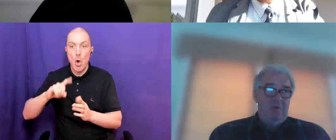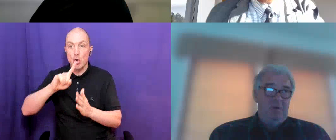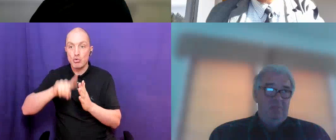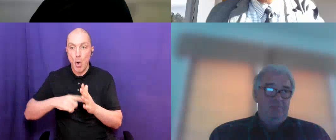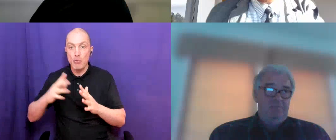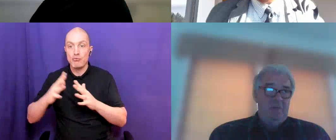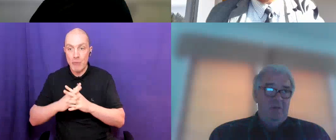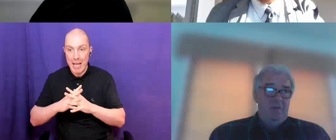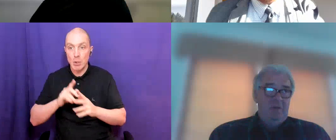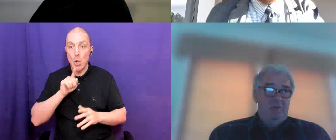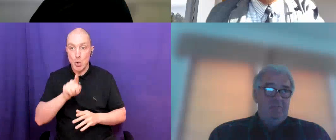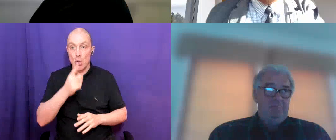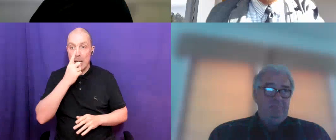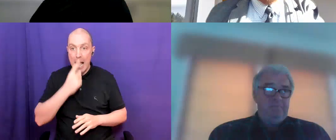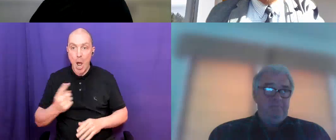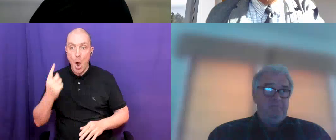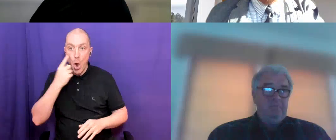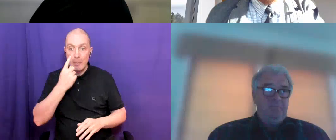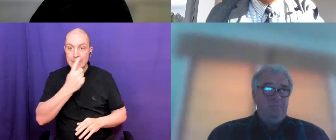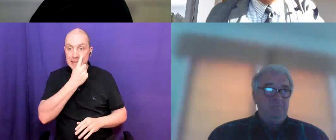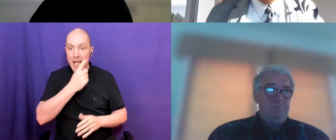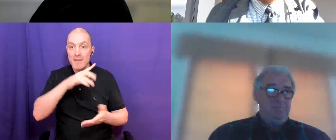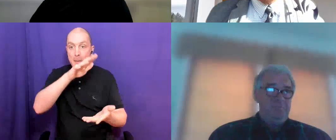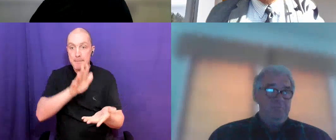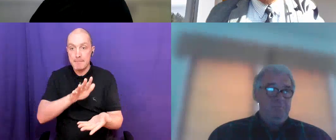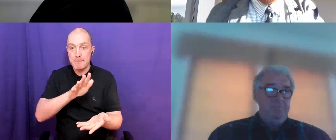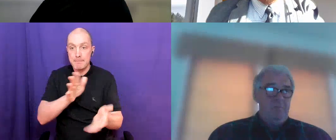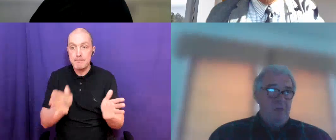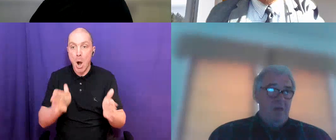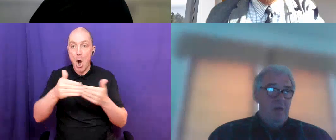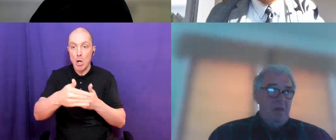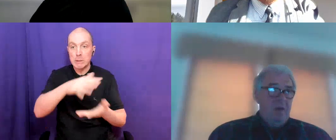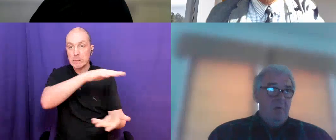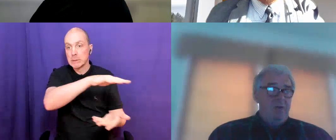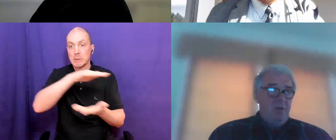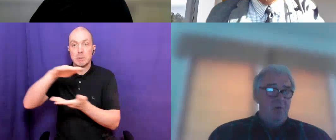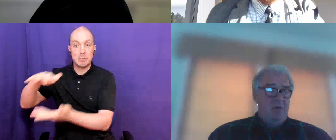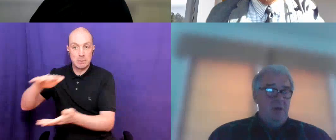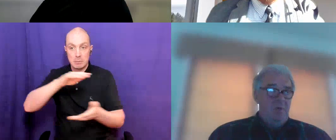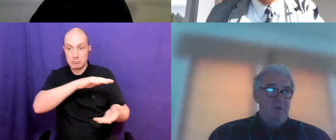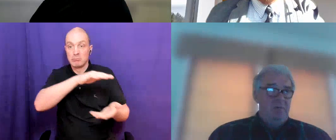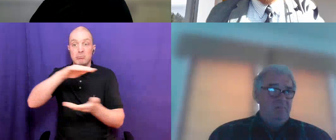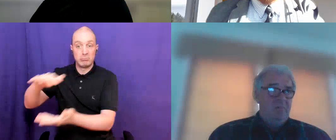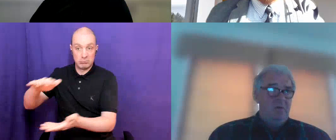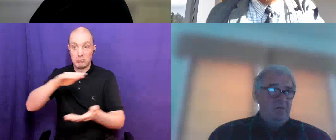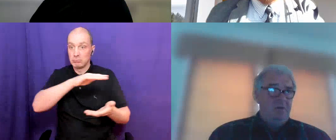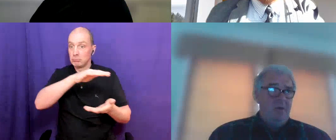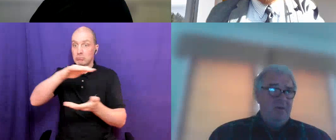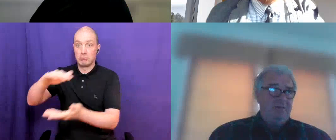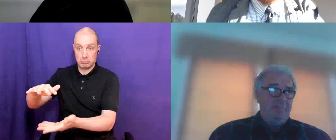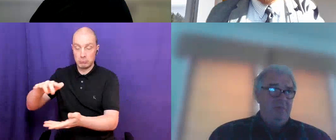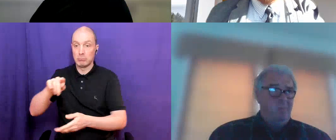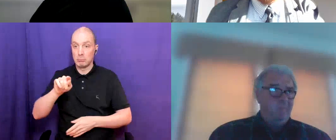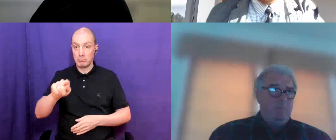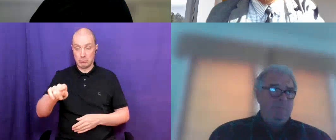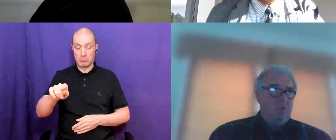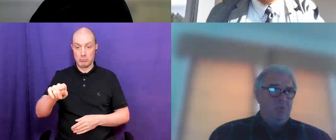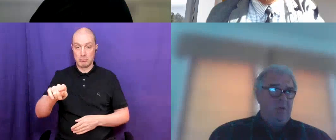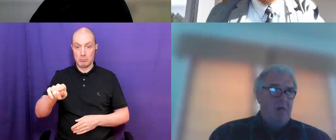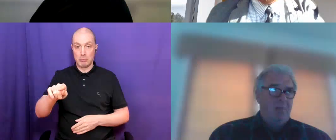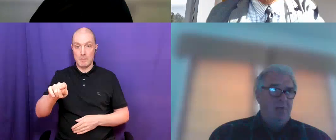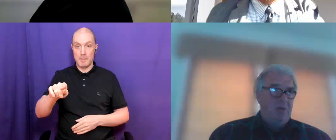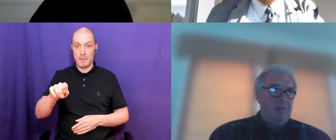the receipt of ballot boxes and secure storage of those overnight, and receipt of all other